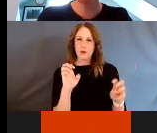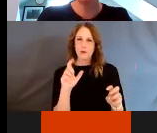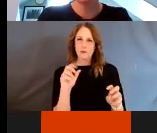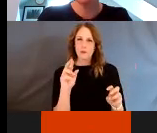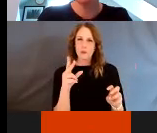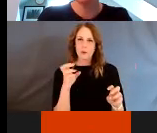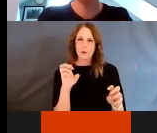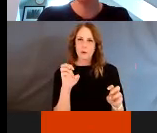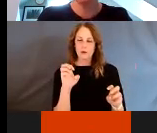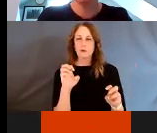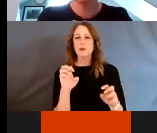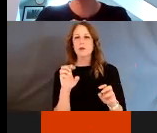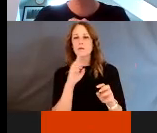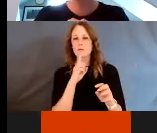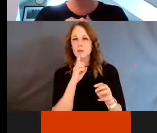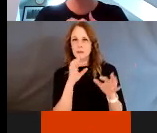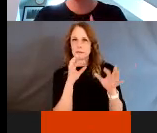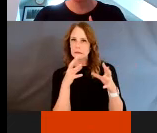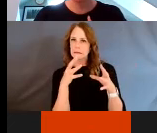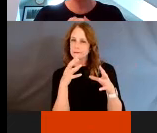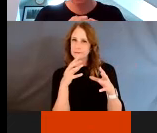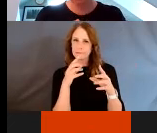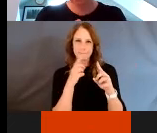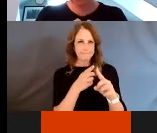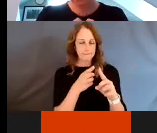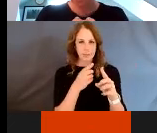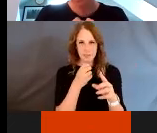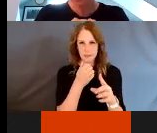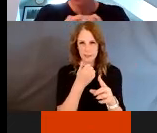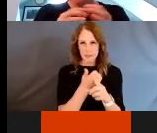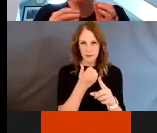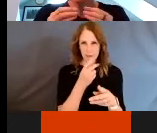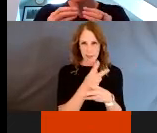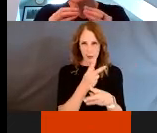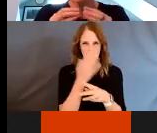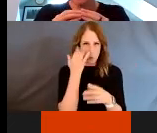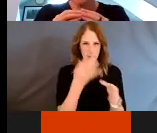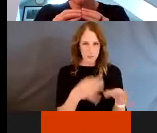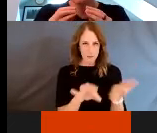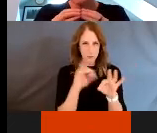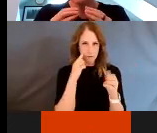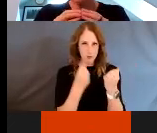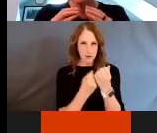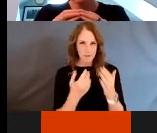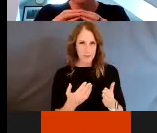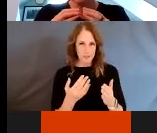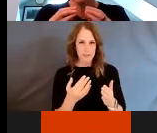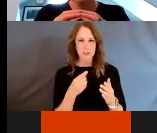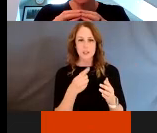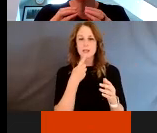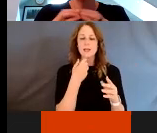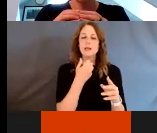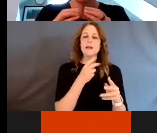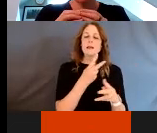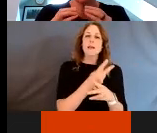encapsulates self-care and its importance, particularly for advocates. So she says, caring for myself